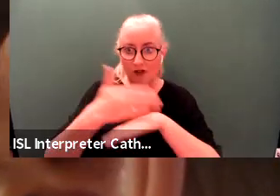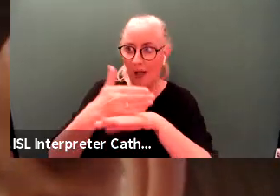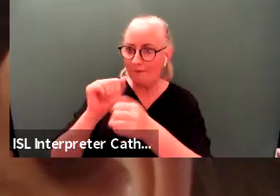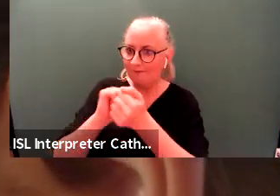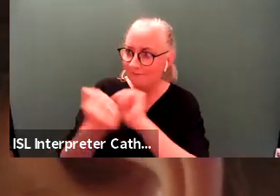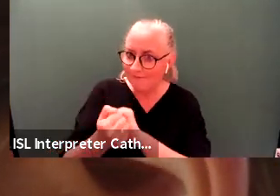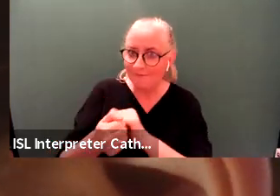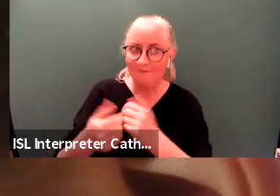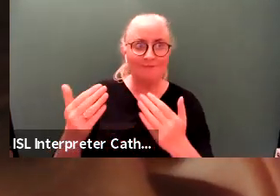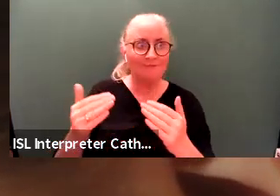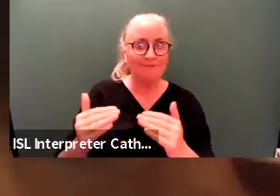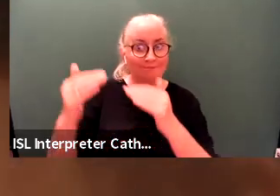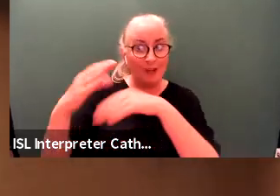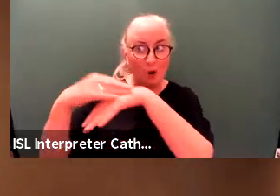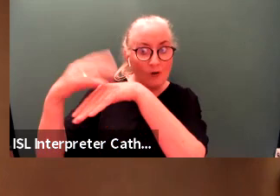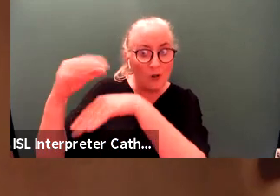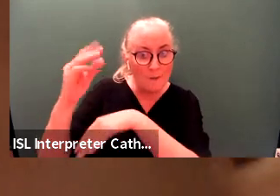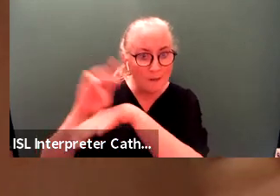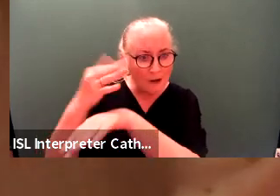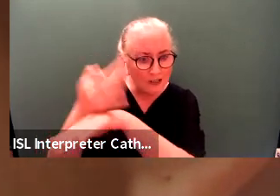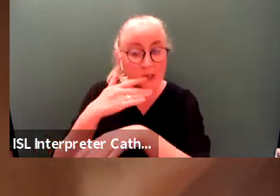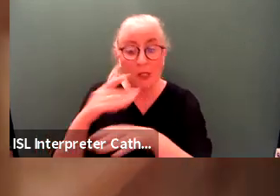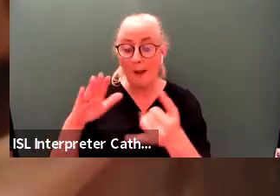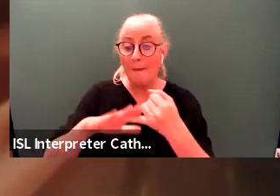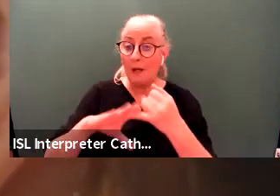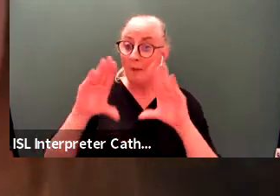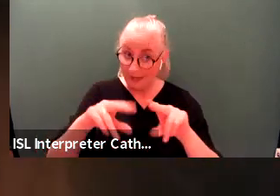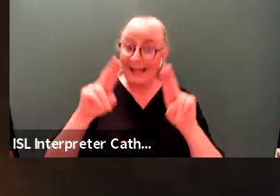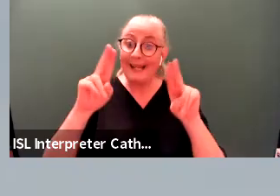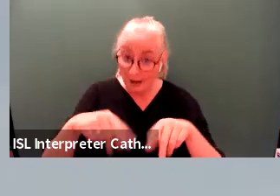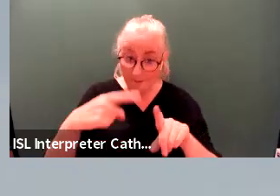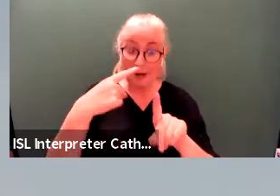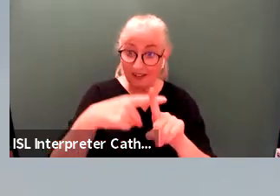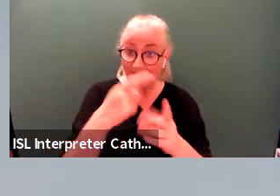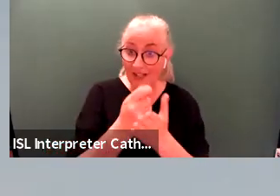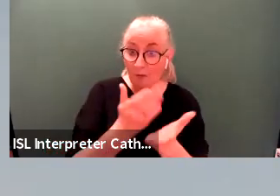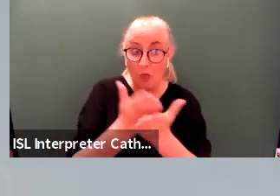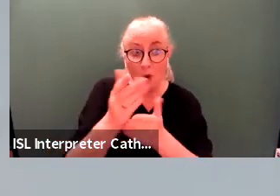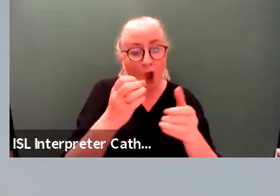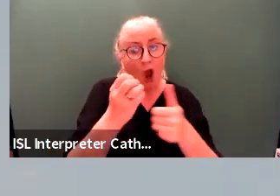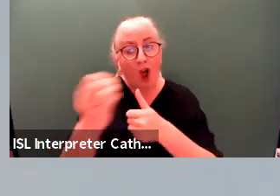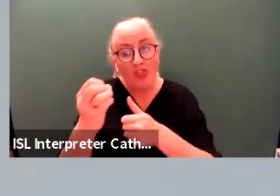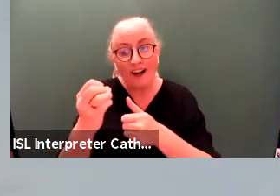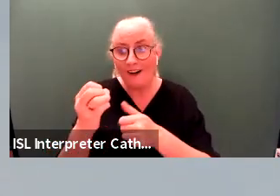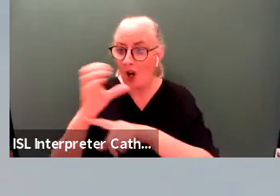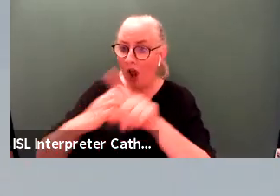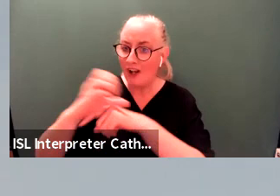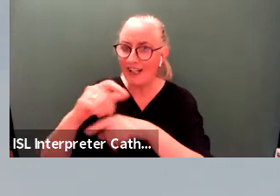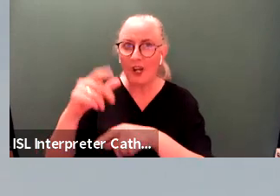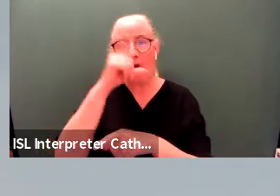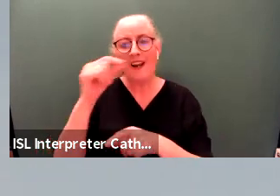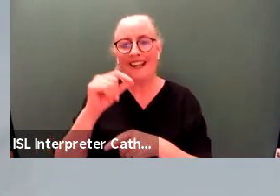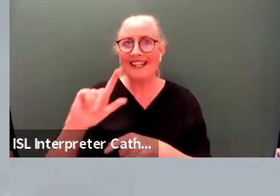aging parents. Menopause is seen as a positive time in some cultures. It's called the second age or the second